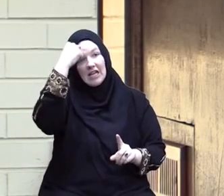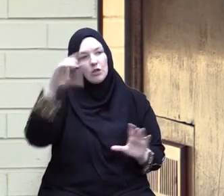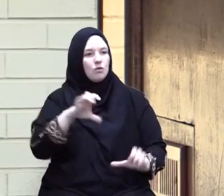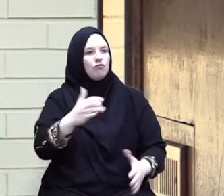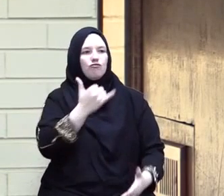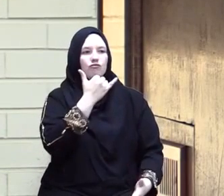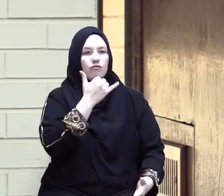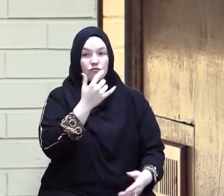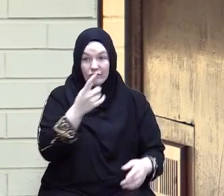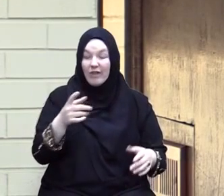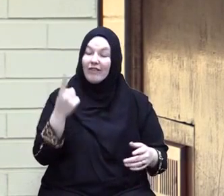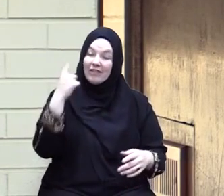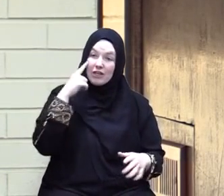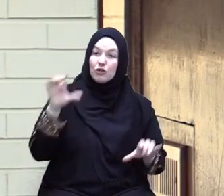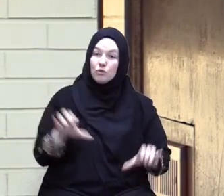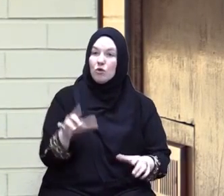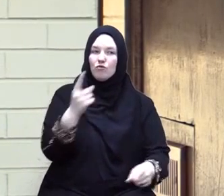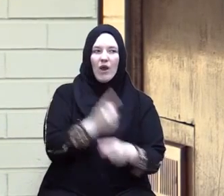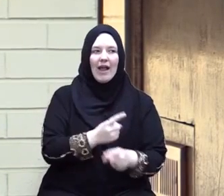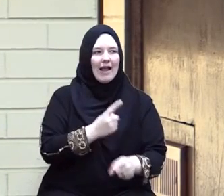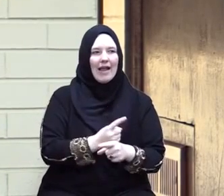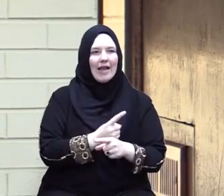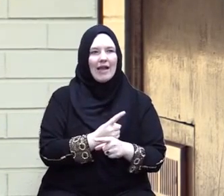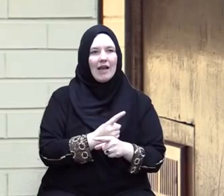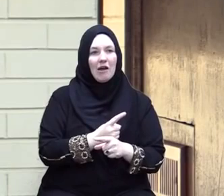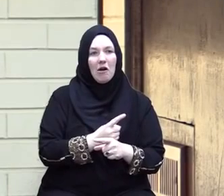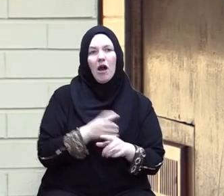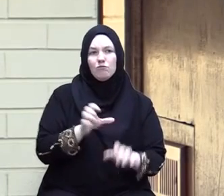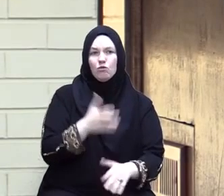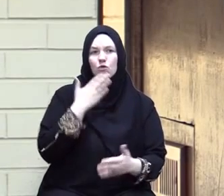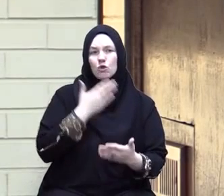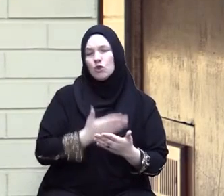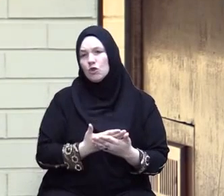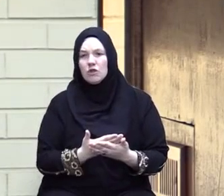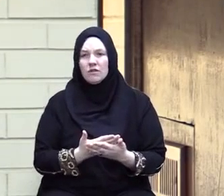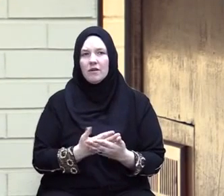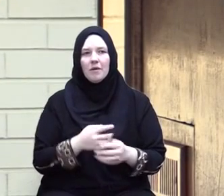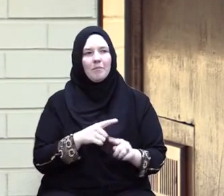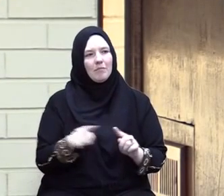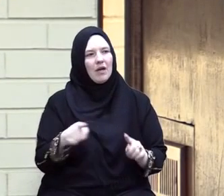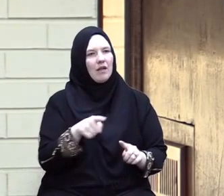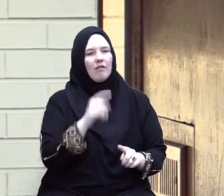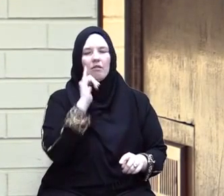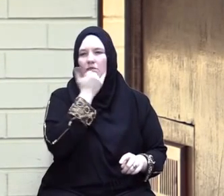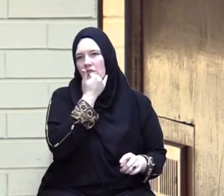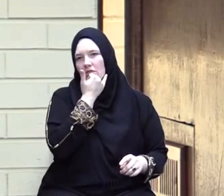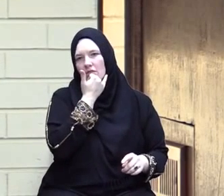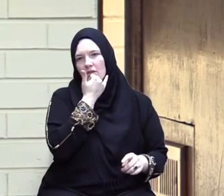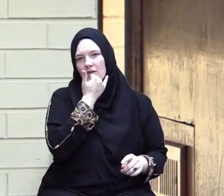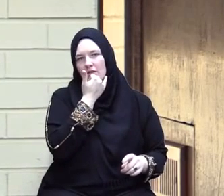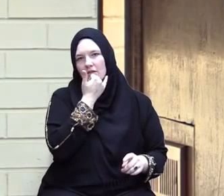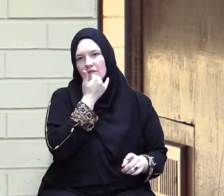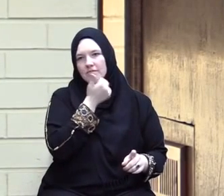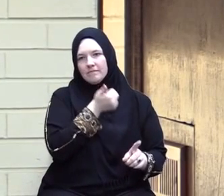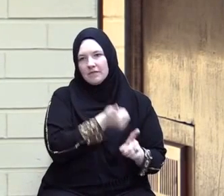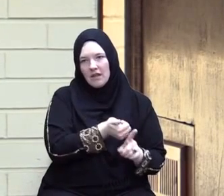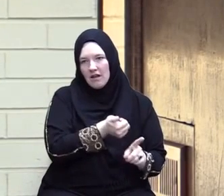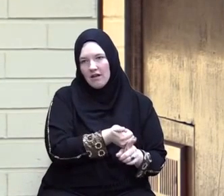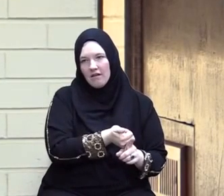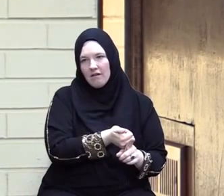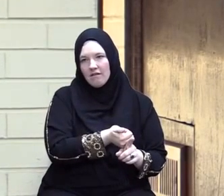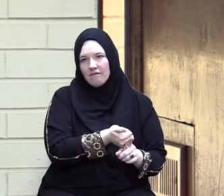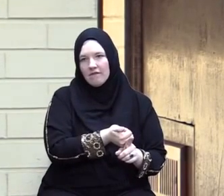guidance. Their business have never made any profit, and they are